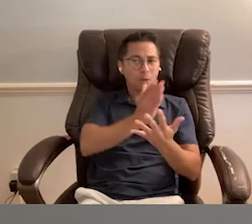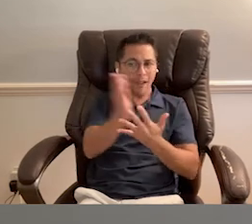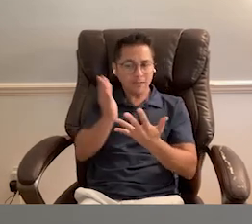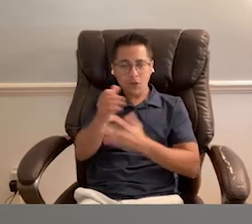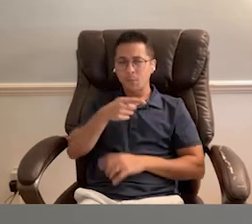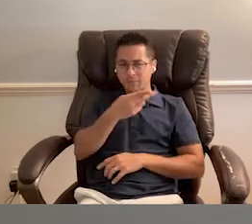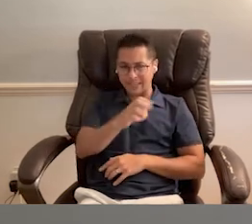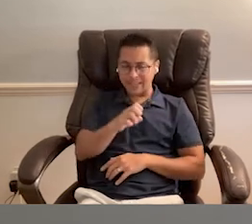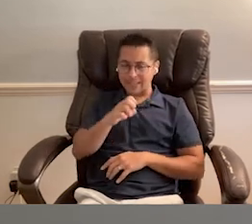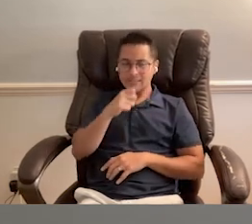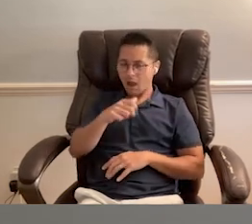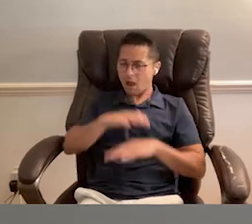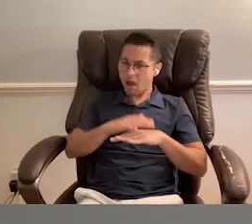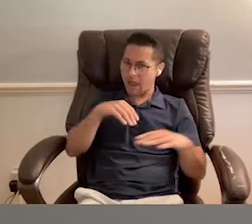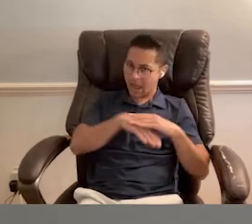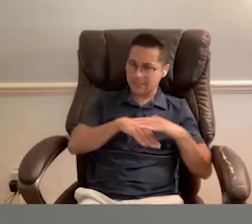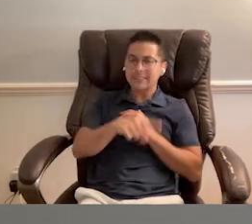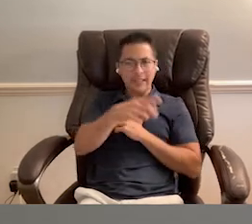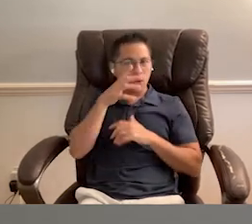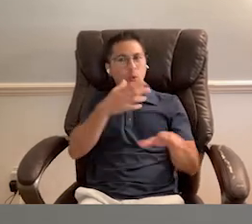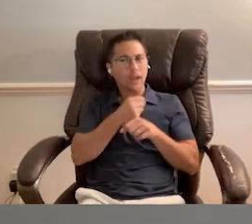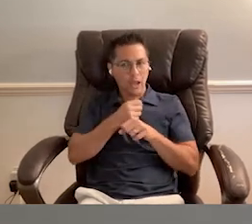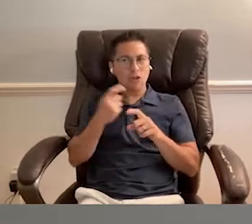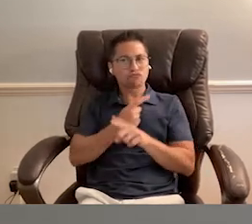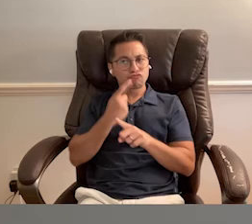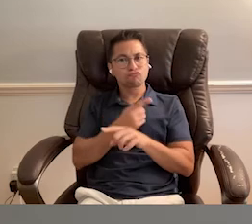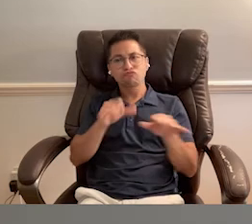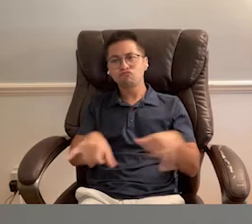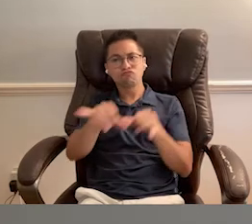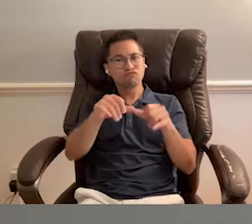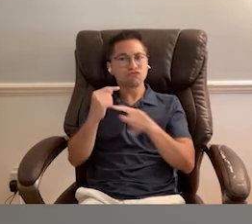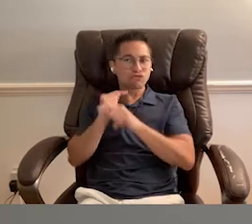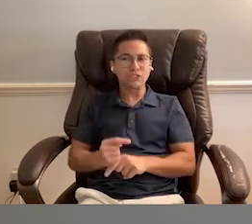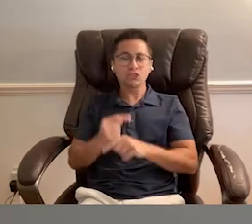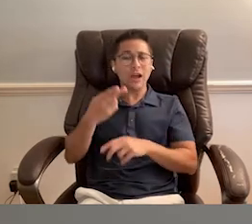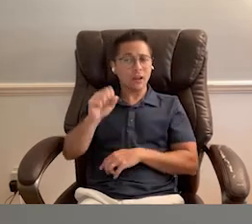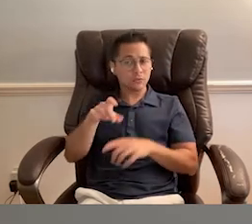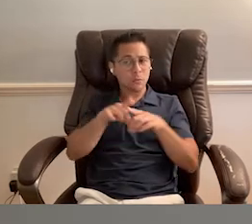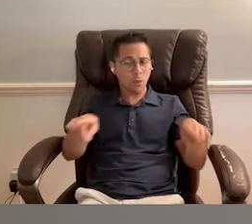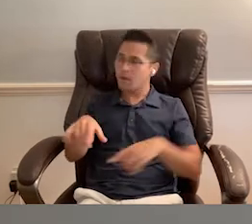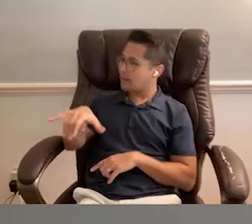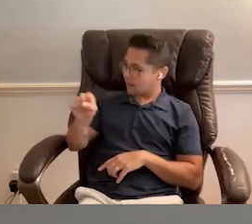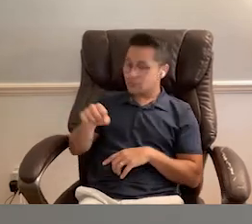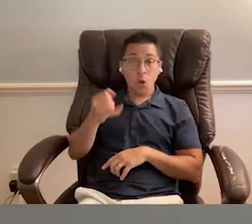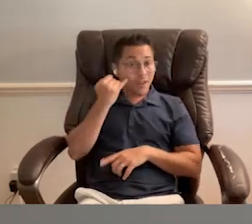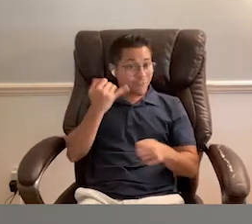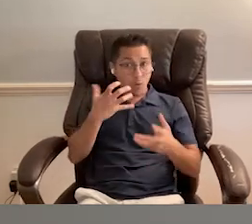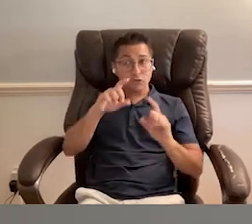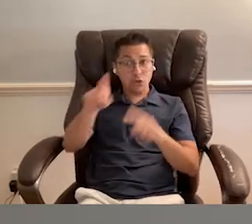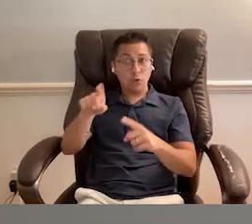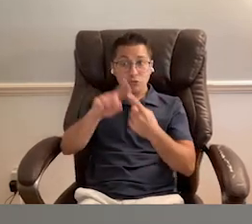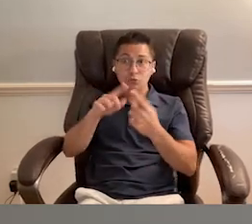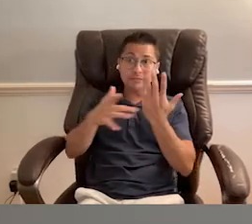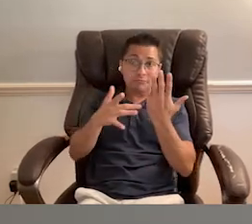he's not on access. He's gonna get a regular, standard, traditional high school diploma. Yes. So if he wants to go